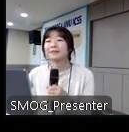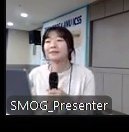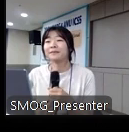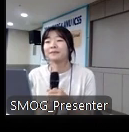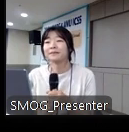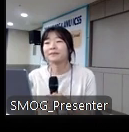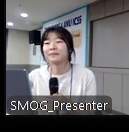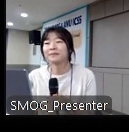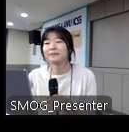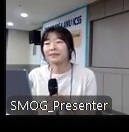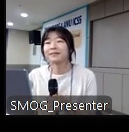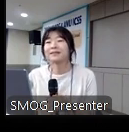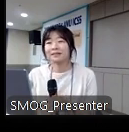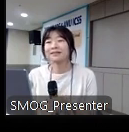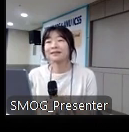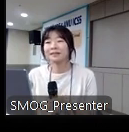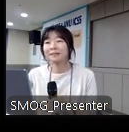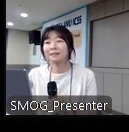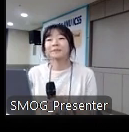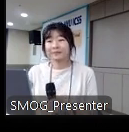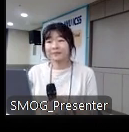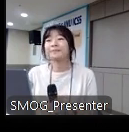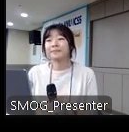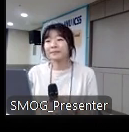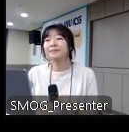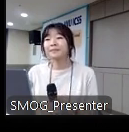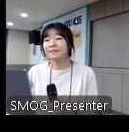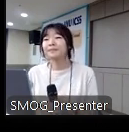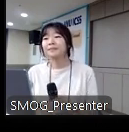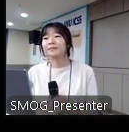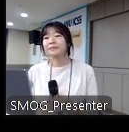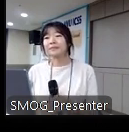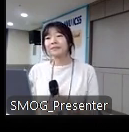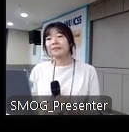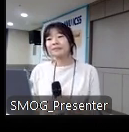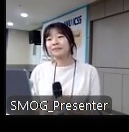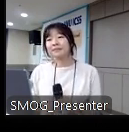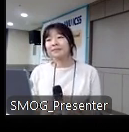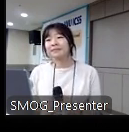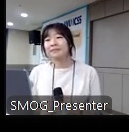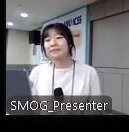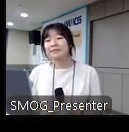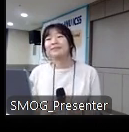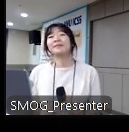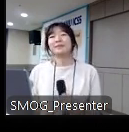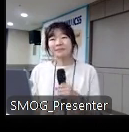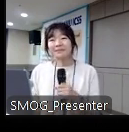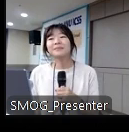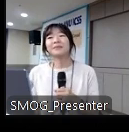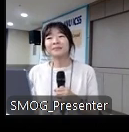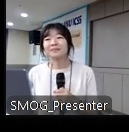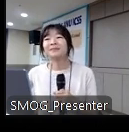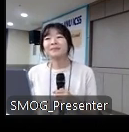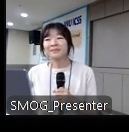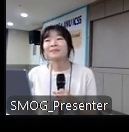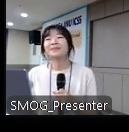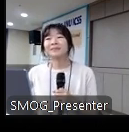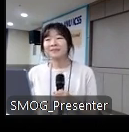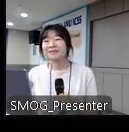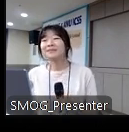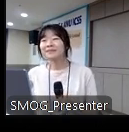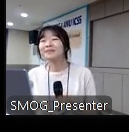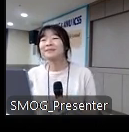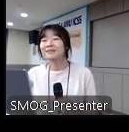every sign language has these kind of markers, and to say that you see a language change now is suspicious